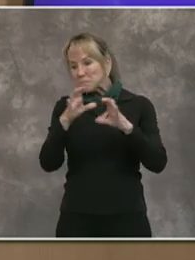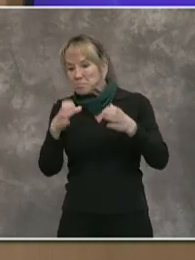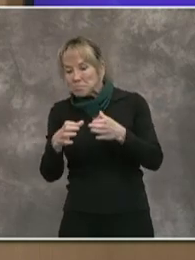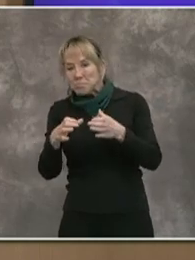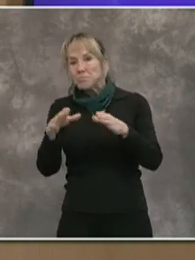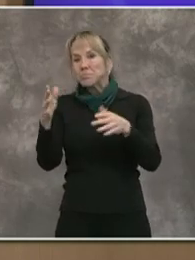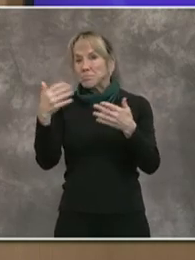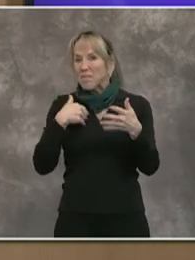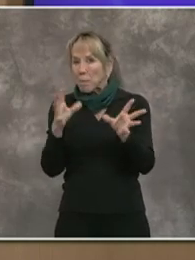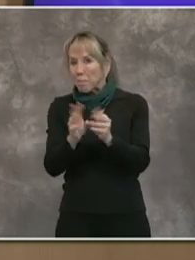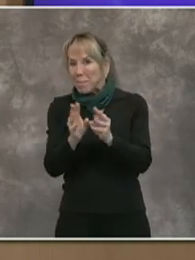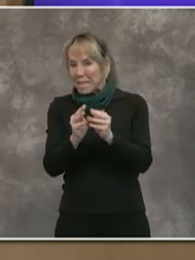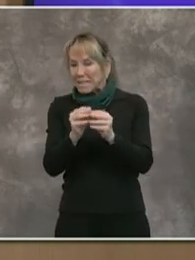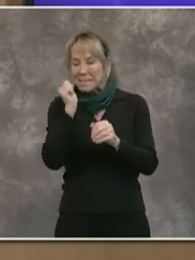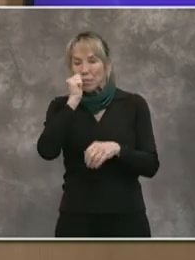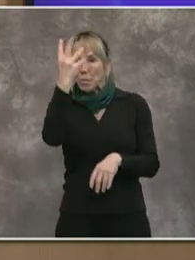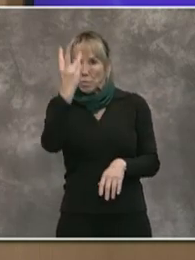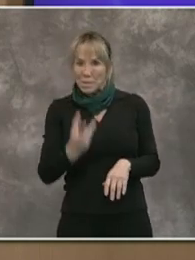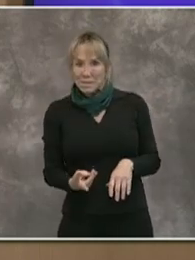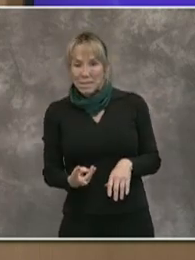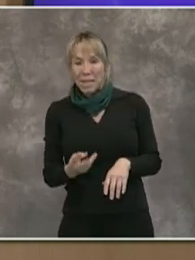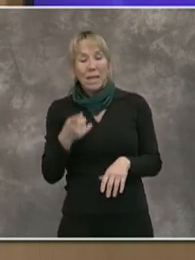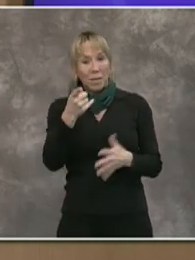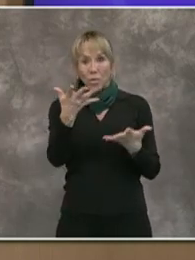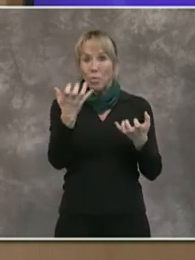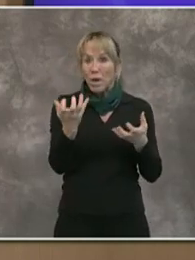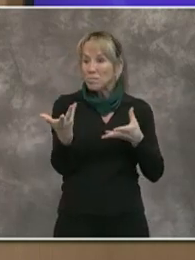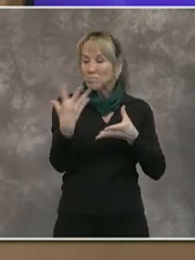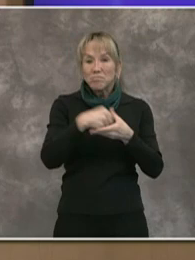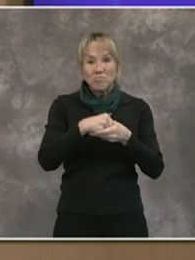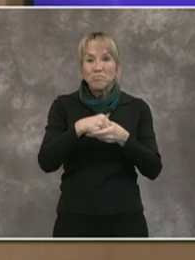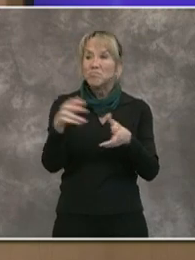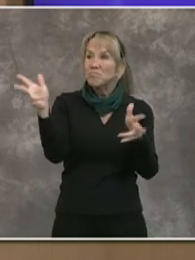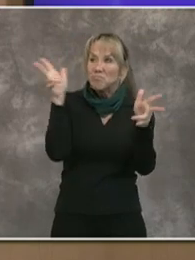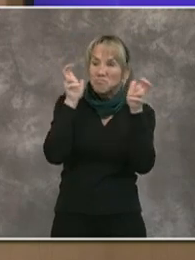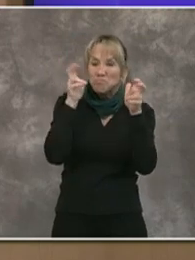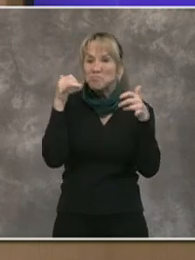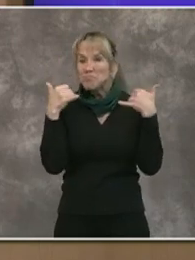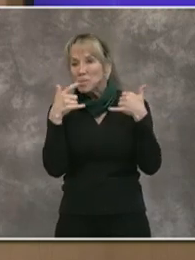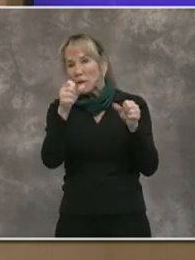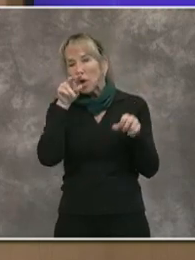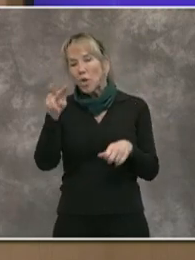community sectors. To sign up to be a part of these, to hear from experts and ask questions, visit